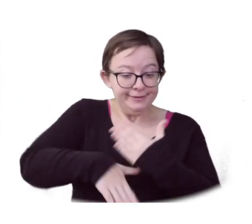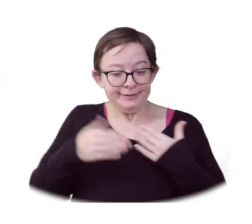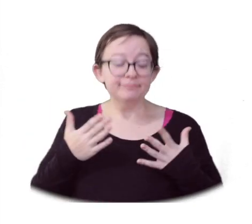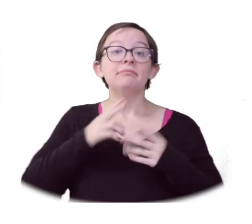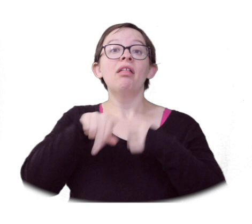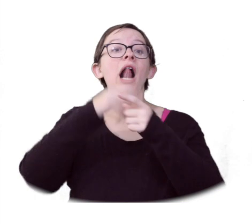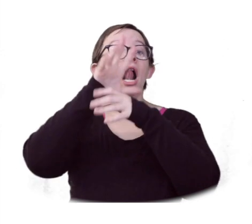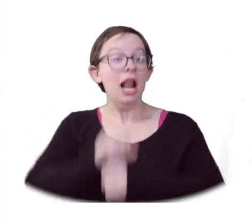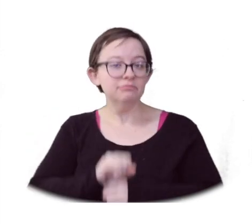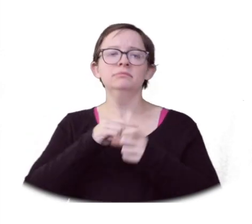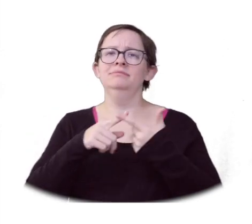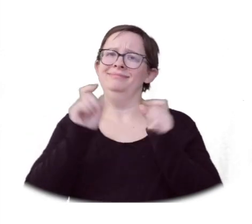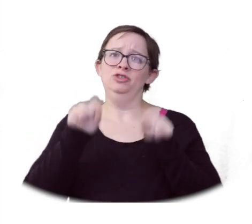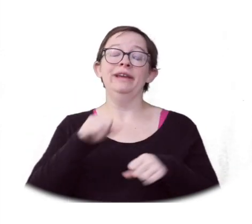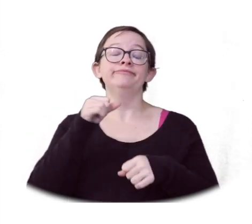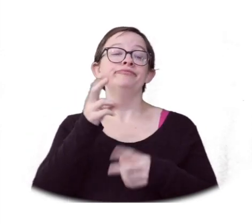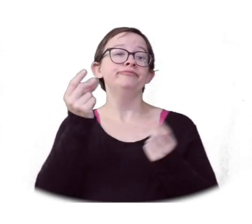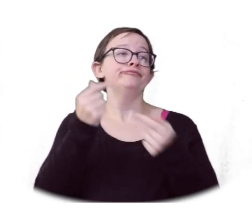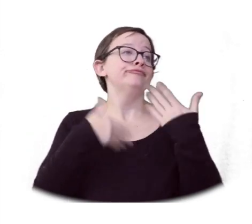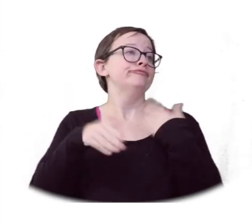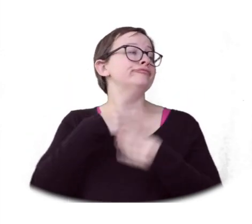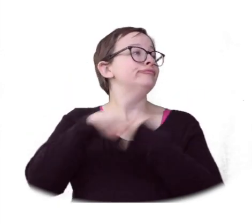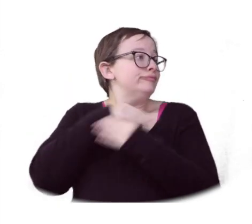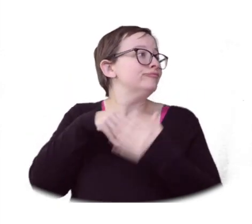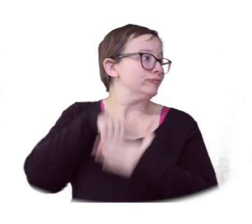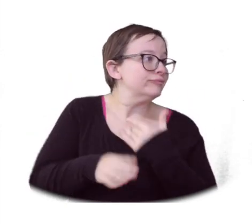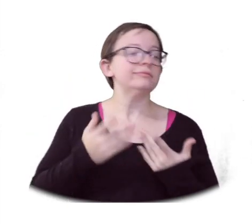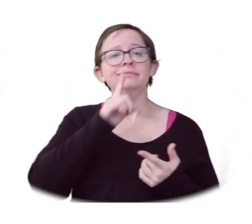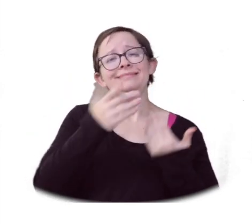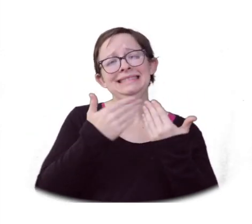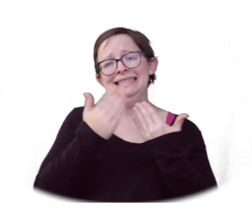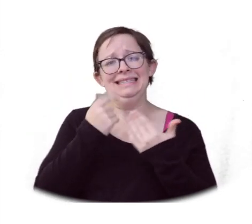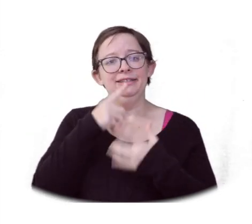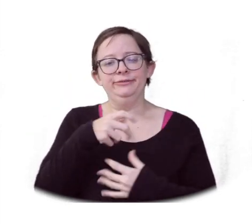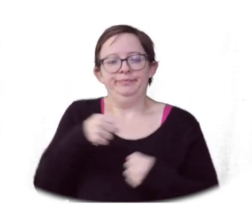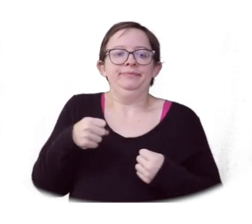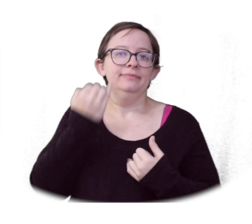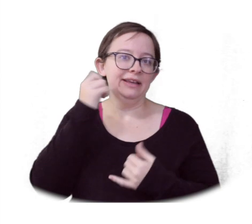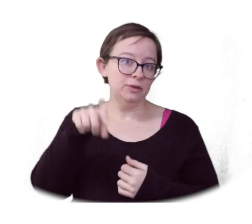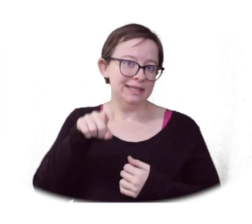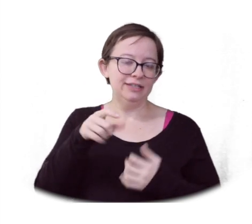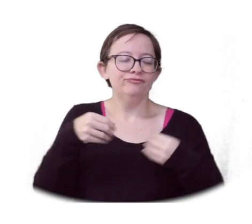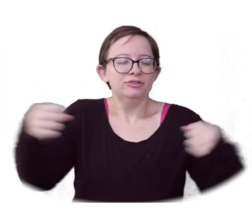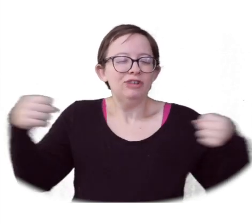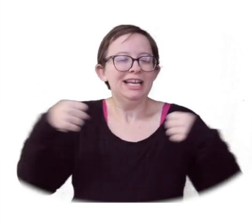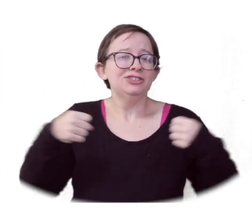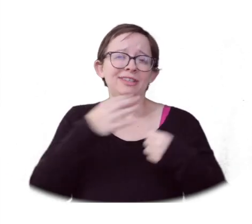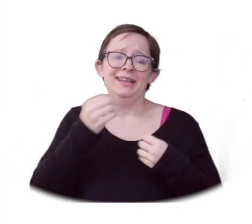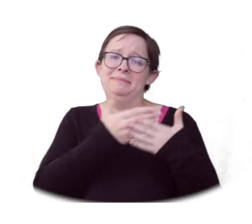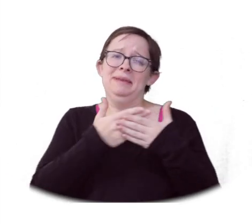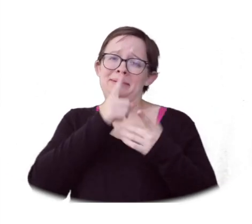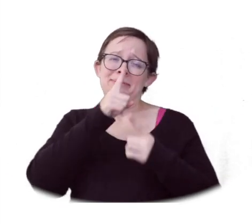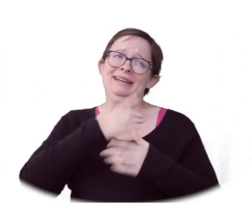them in. But once you get used to it, you can get it on super, super easily. It's really easy to just tighten up if you need to. It's nice and